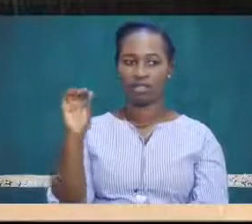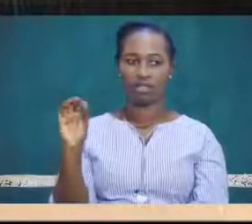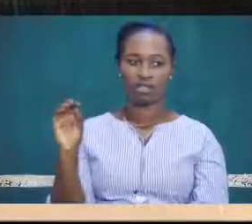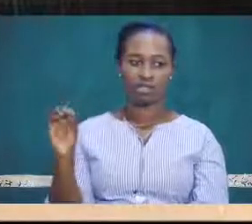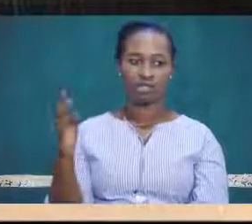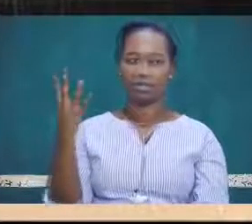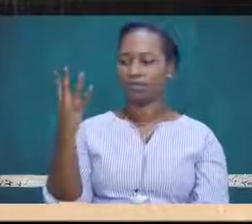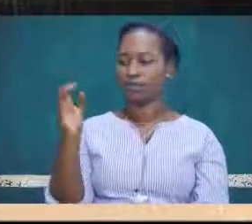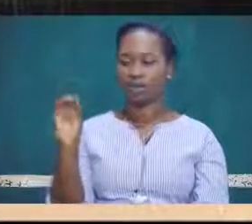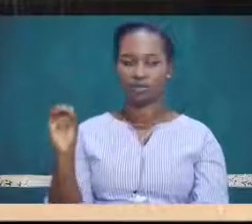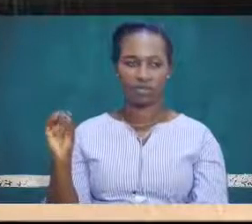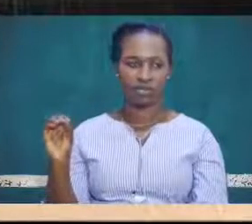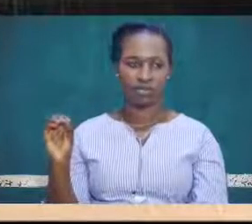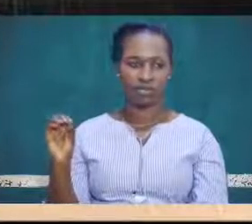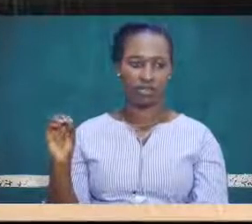300,